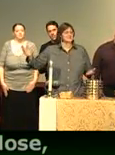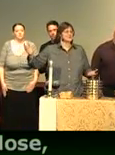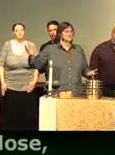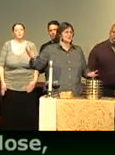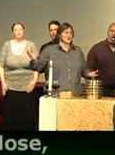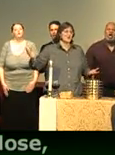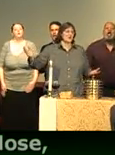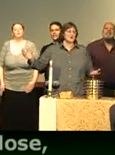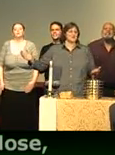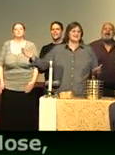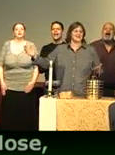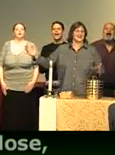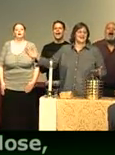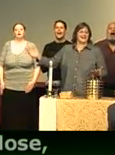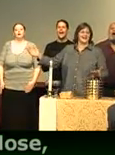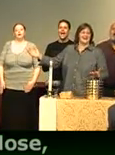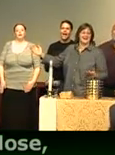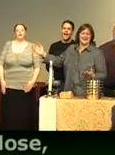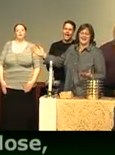me through